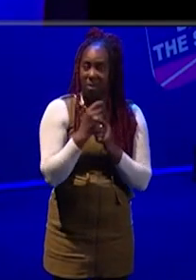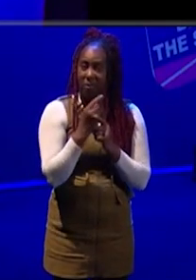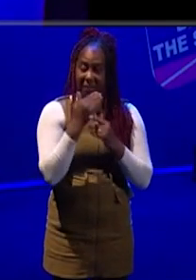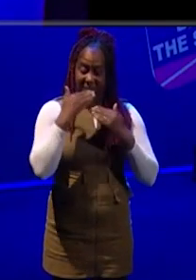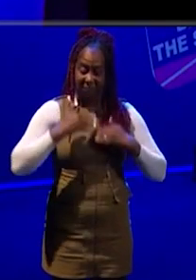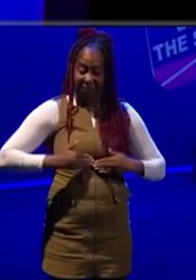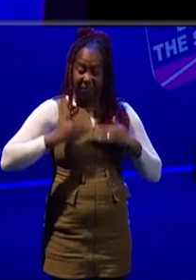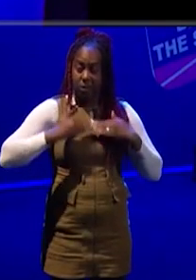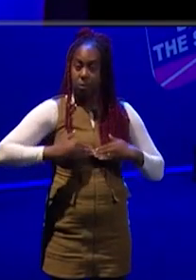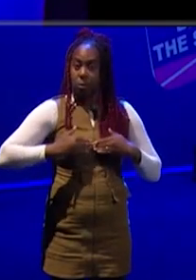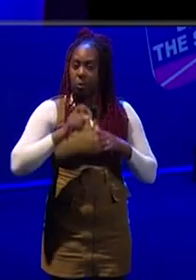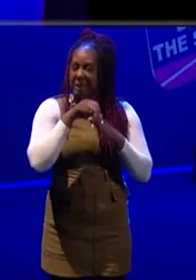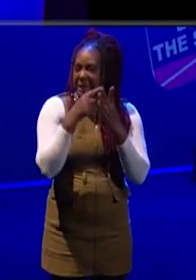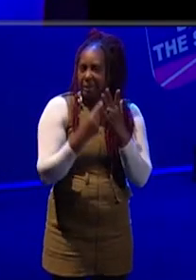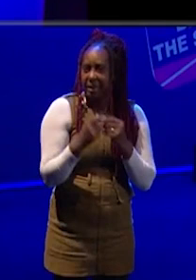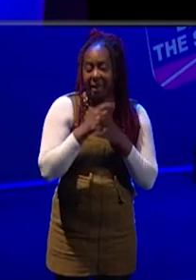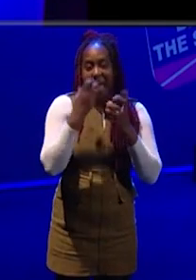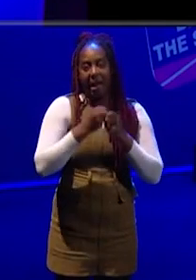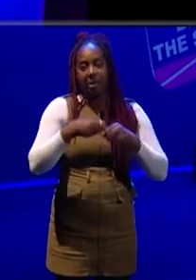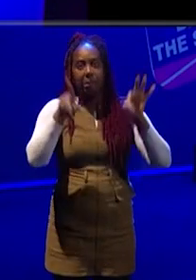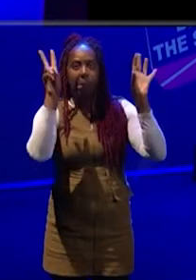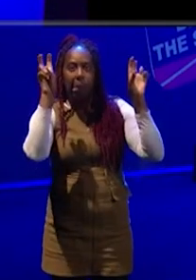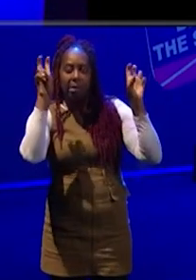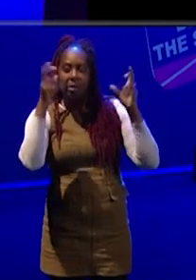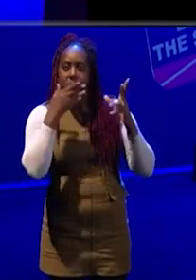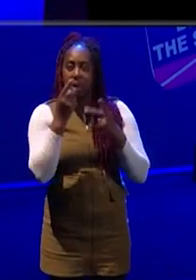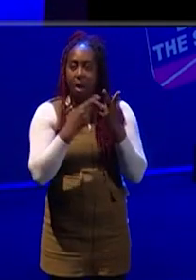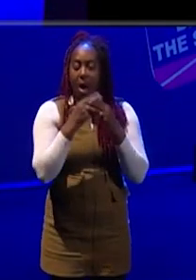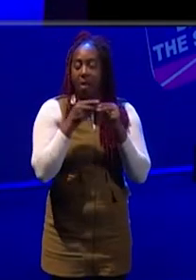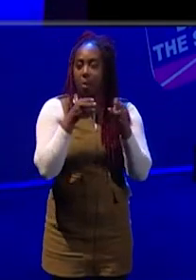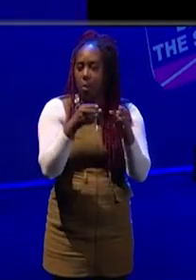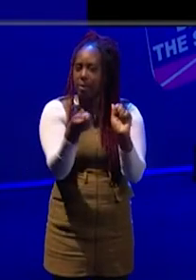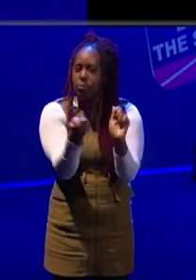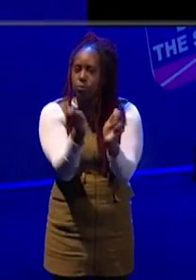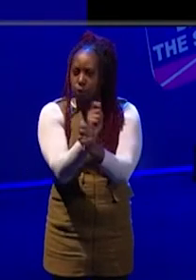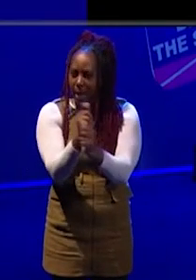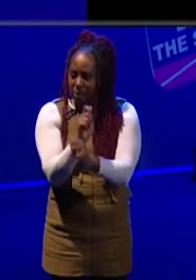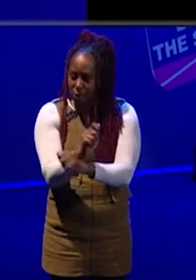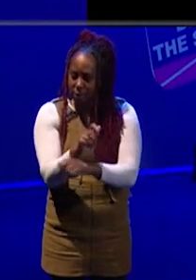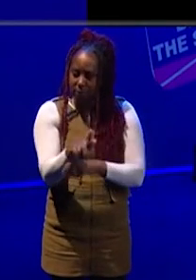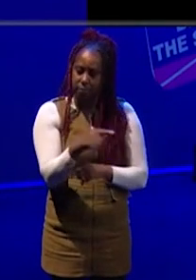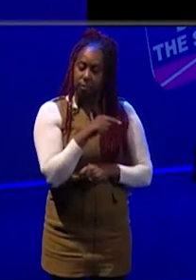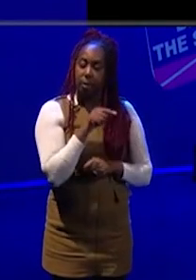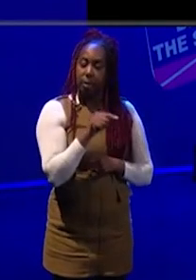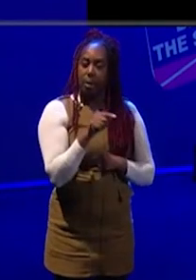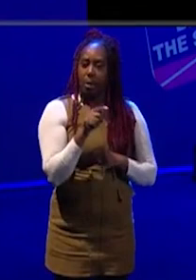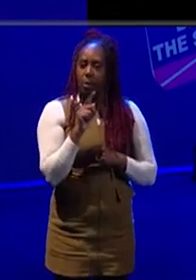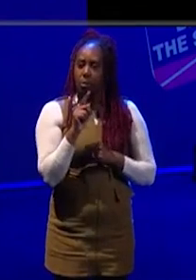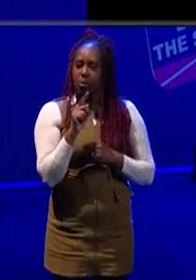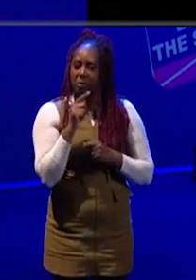physical disability. I have quotas, but I don't see any other way to change." I think that's brilliant. And I think if we're talking about